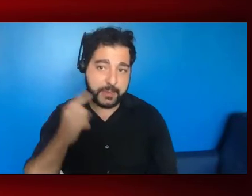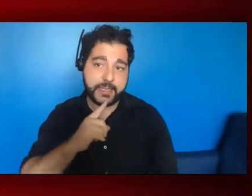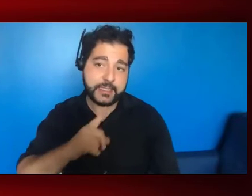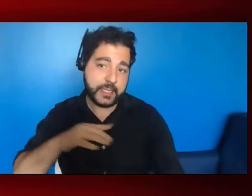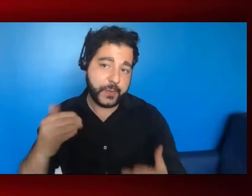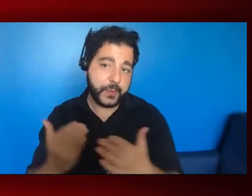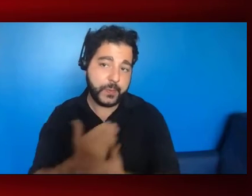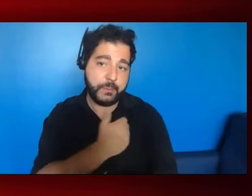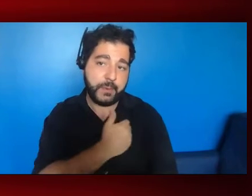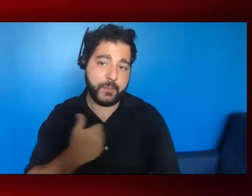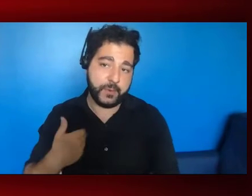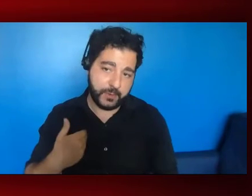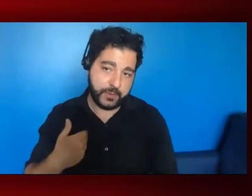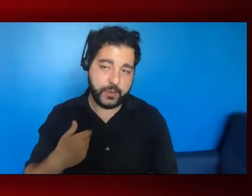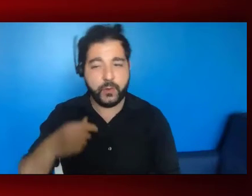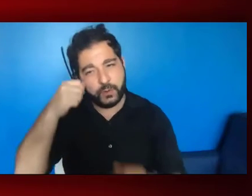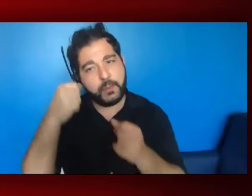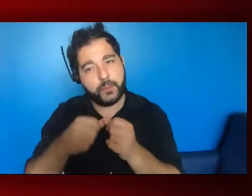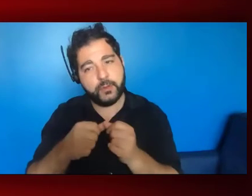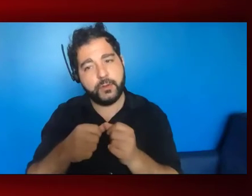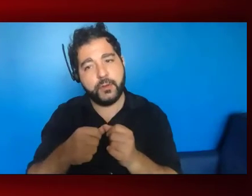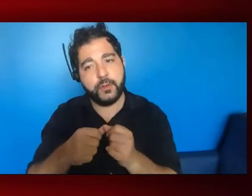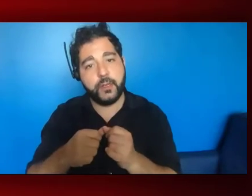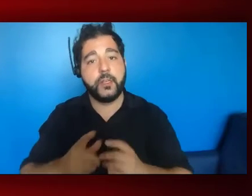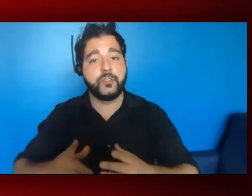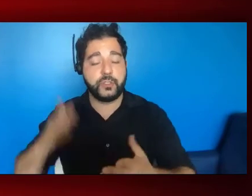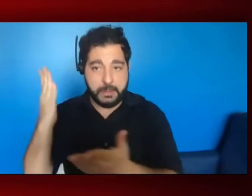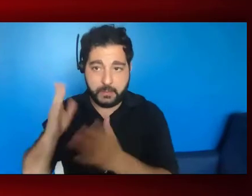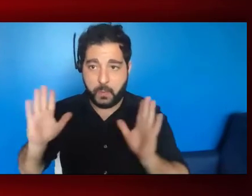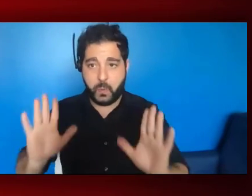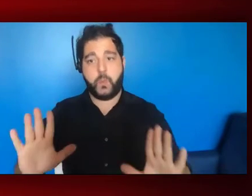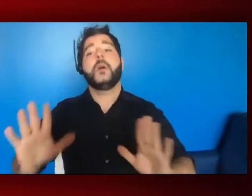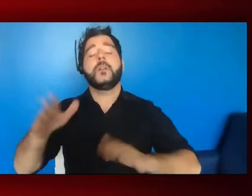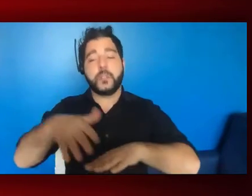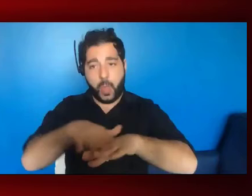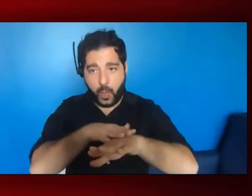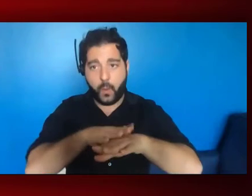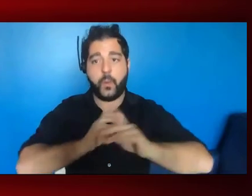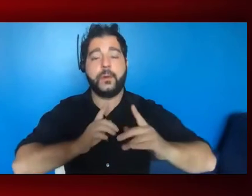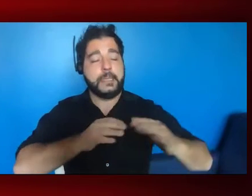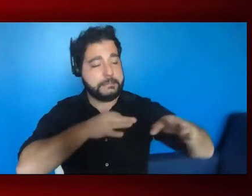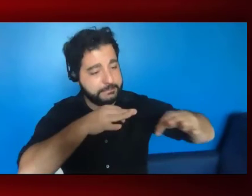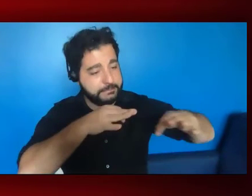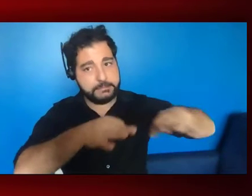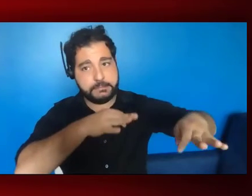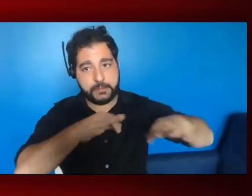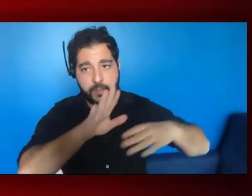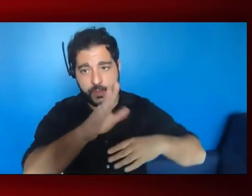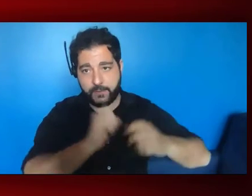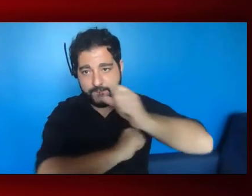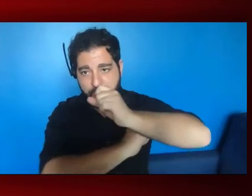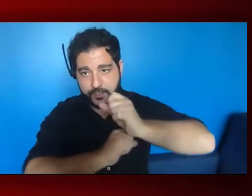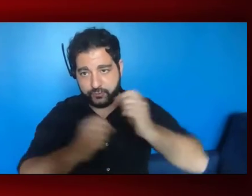of Congress, remember to put the brakes on, go slow, start building their understanding and